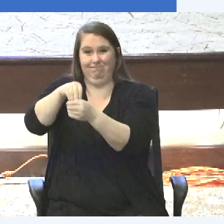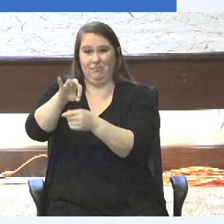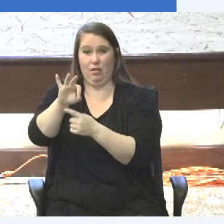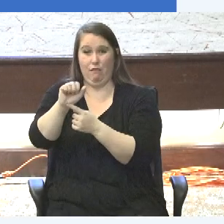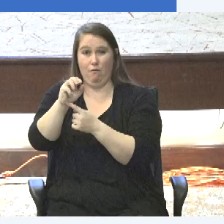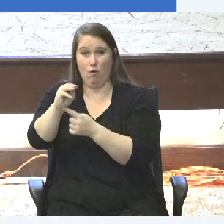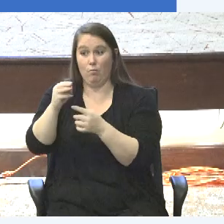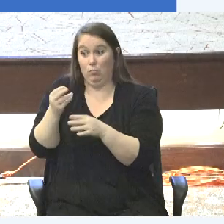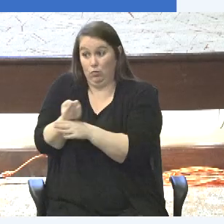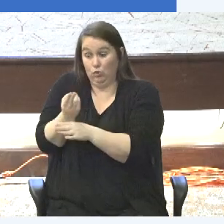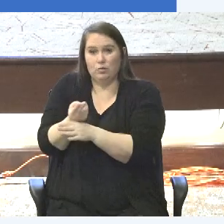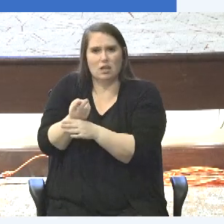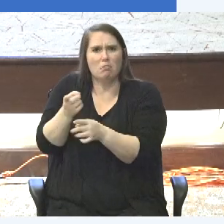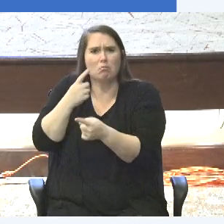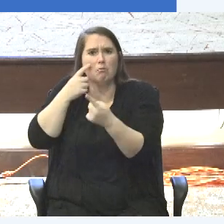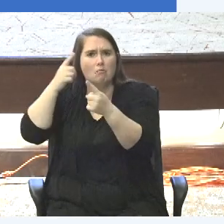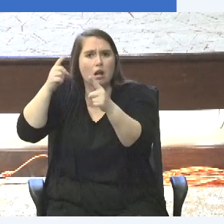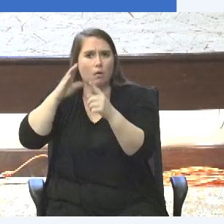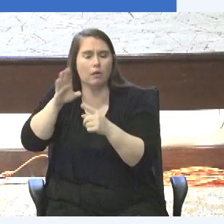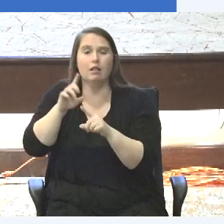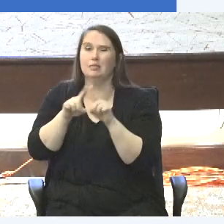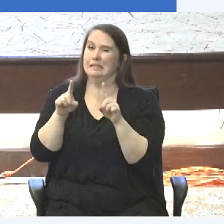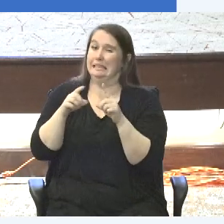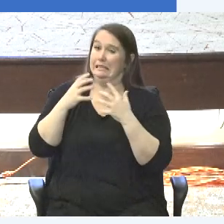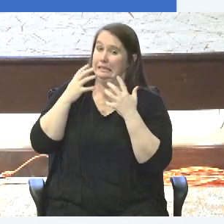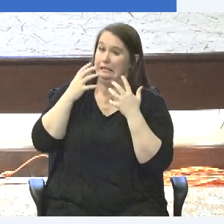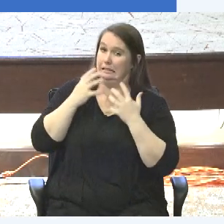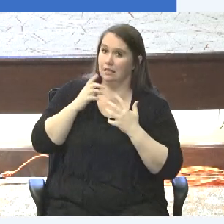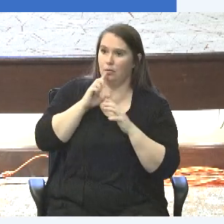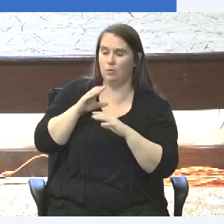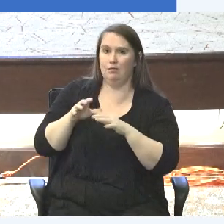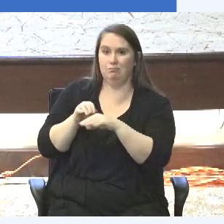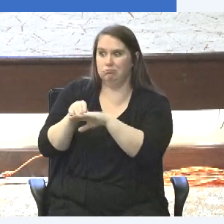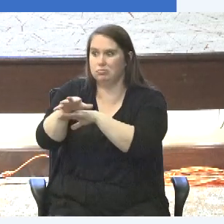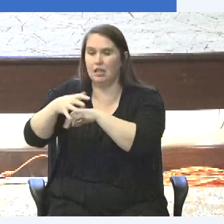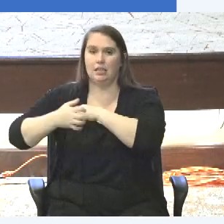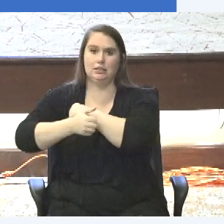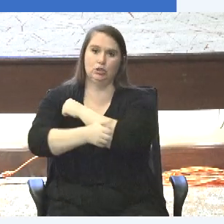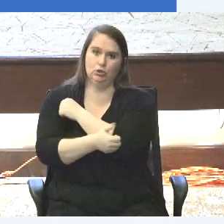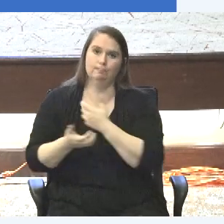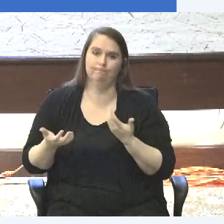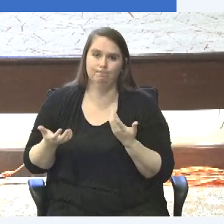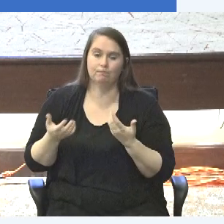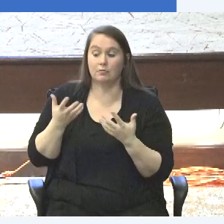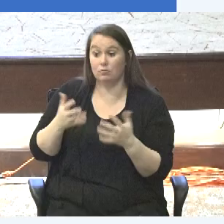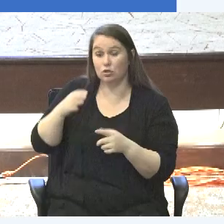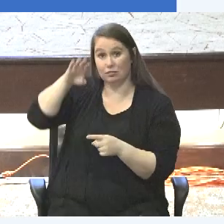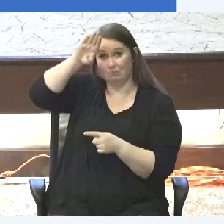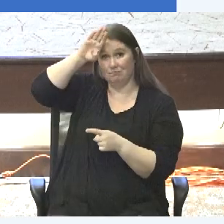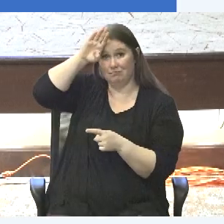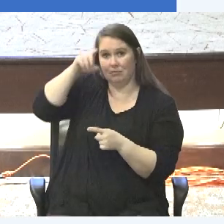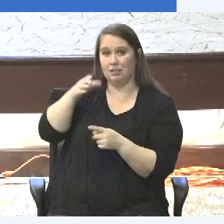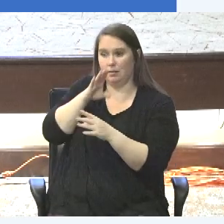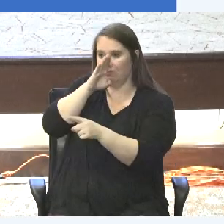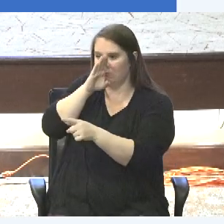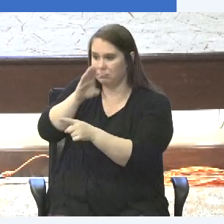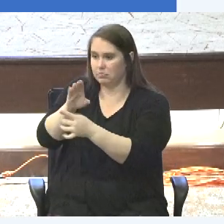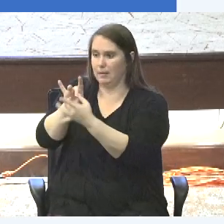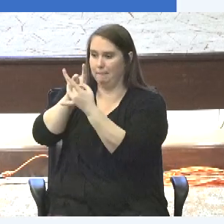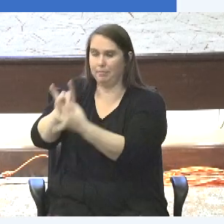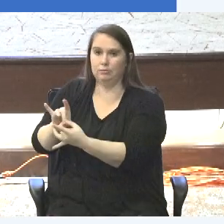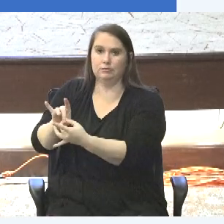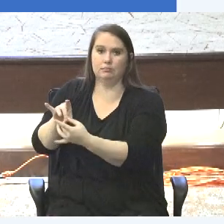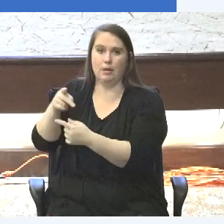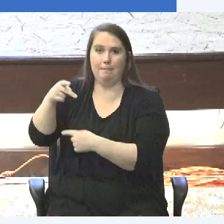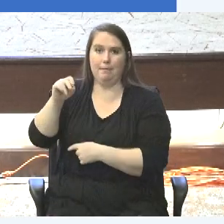used and is effective, but unfortunately it is a cancer-causing agent. The Waco Fire Department did experience a line-of-duty death related to what has